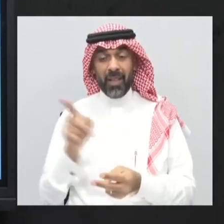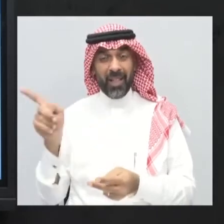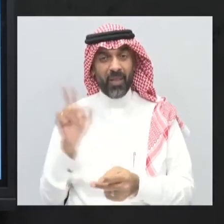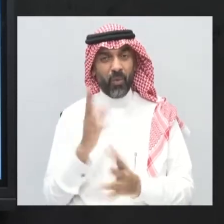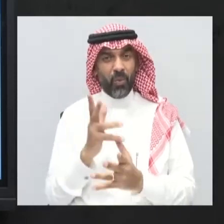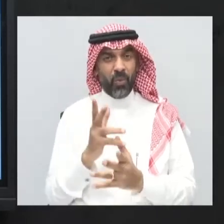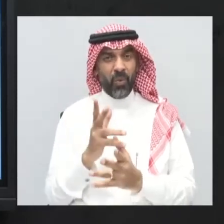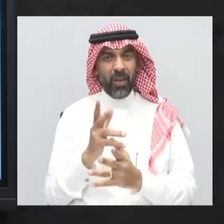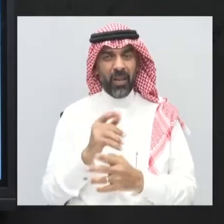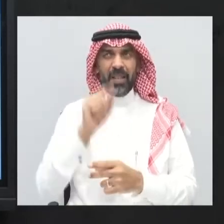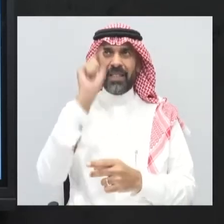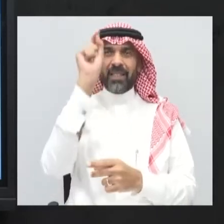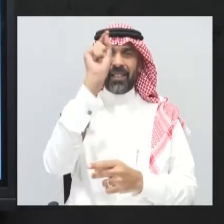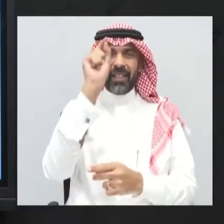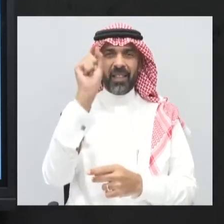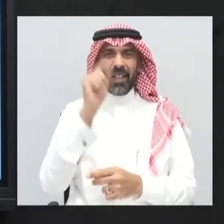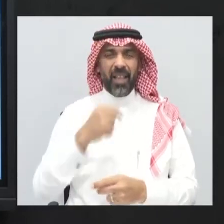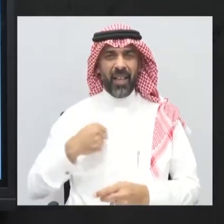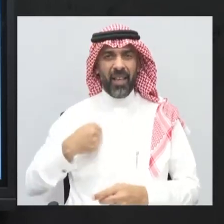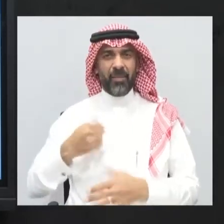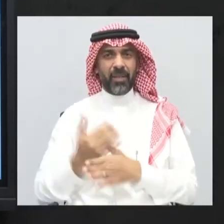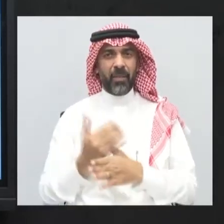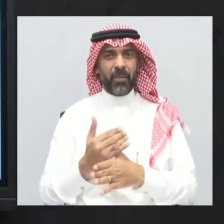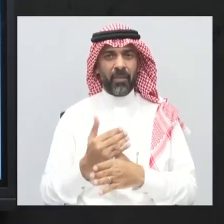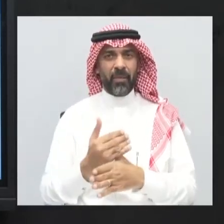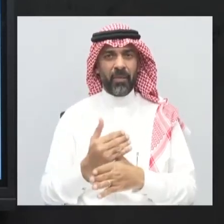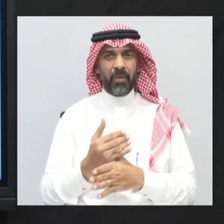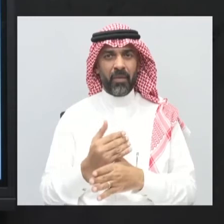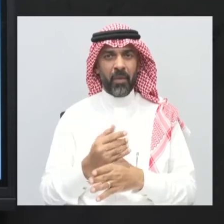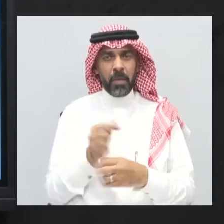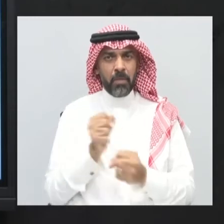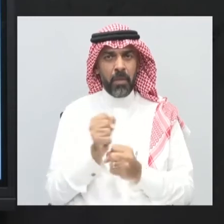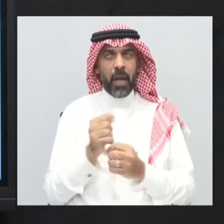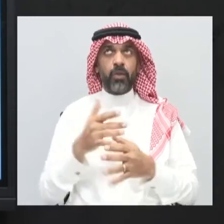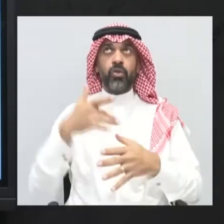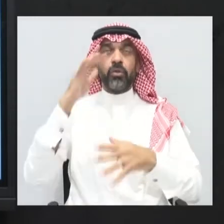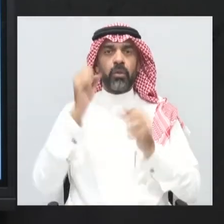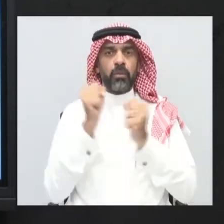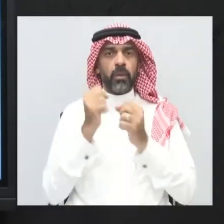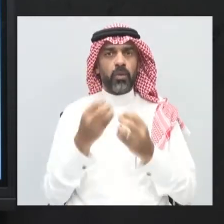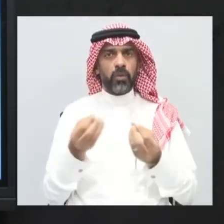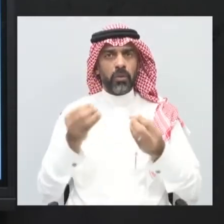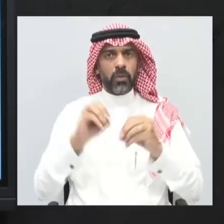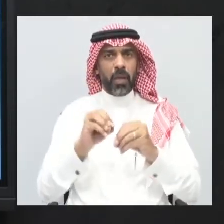the rain falls from the clouds, what happens to the rain? It turns into fluffy ice called snow.